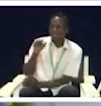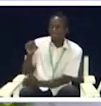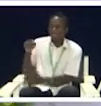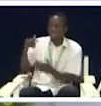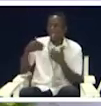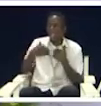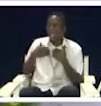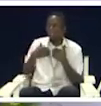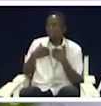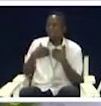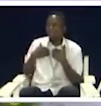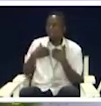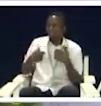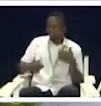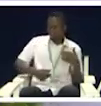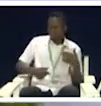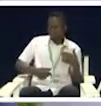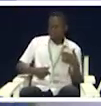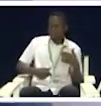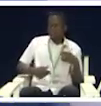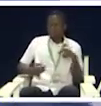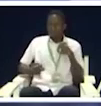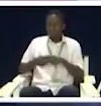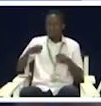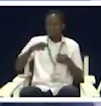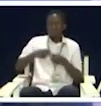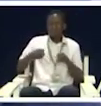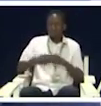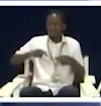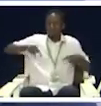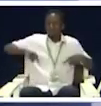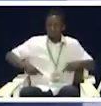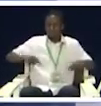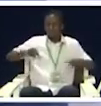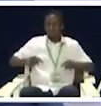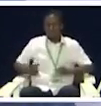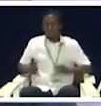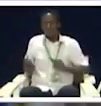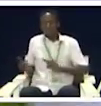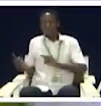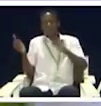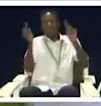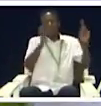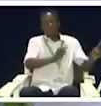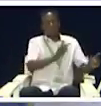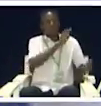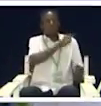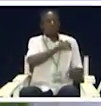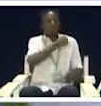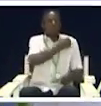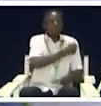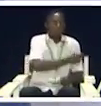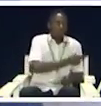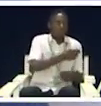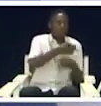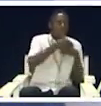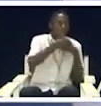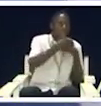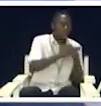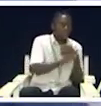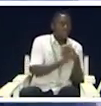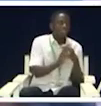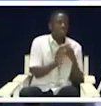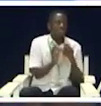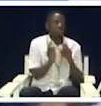strange feeling in my tummy. I went to the hospital. After various diagnoses, I was sent to a specialist